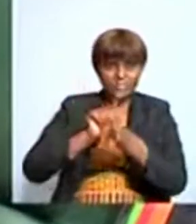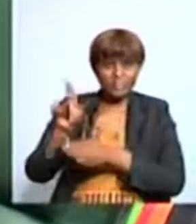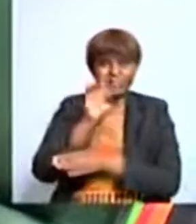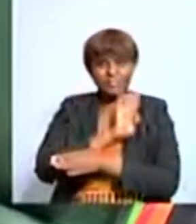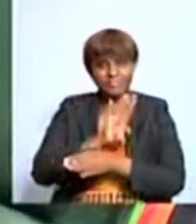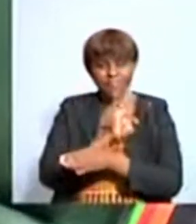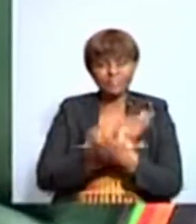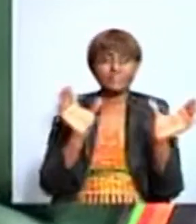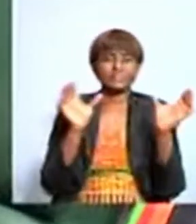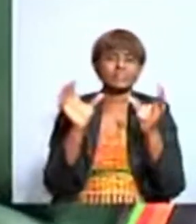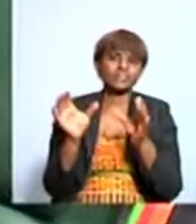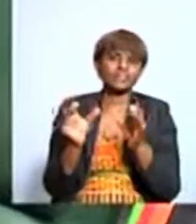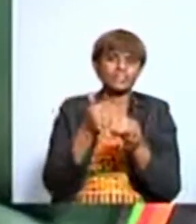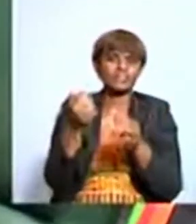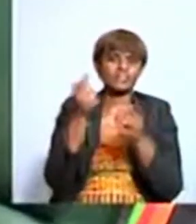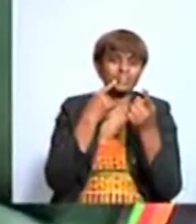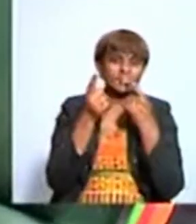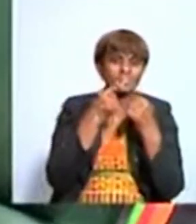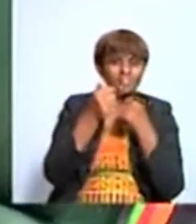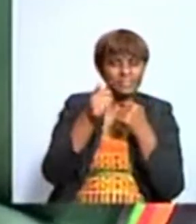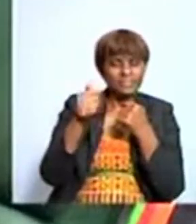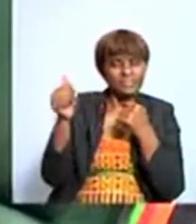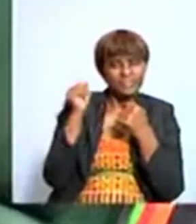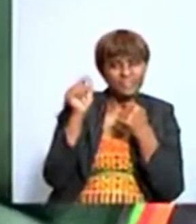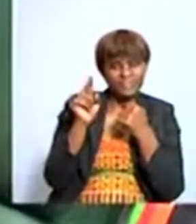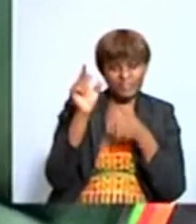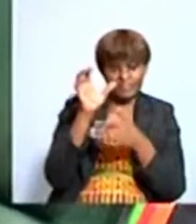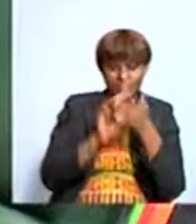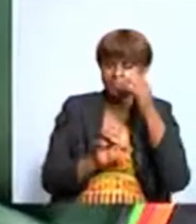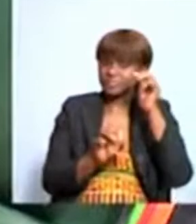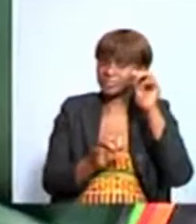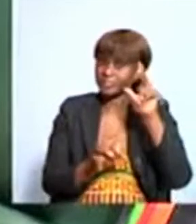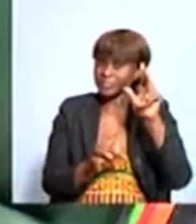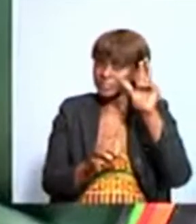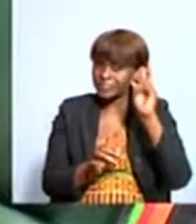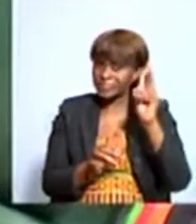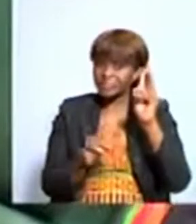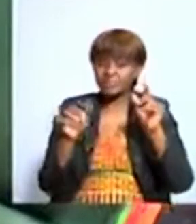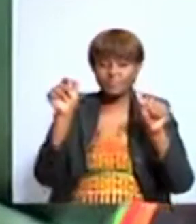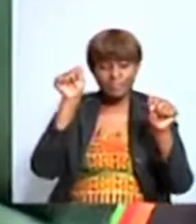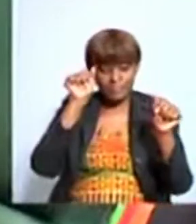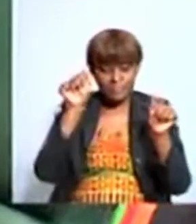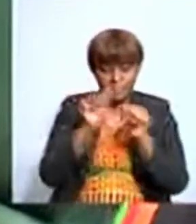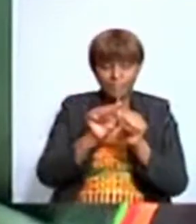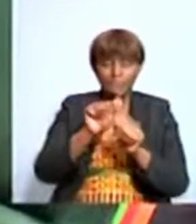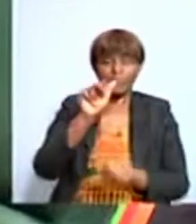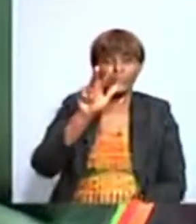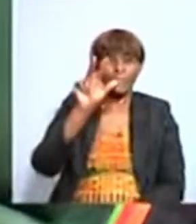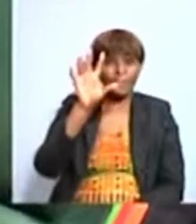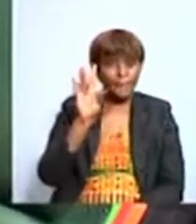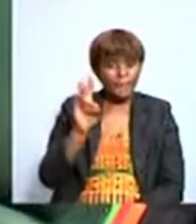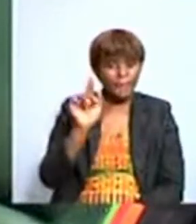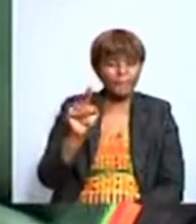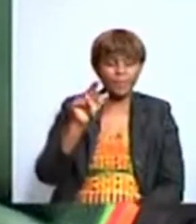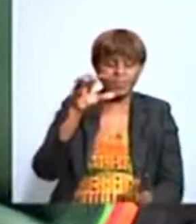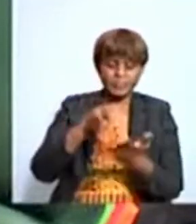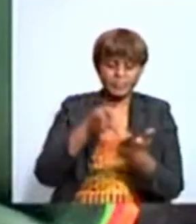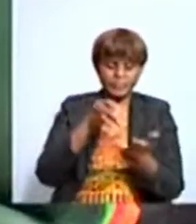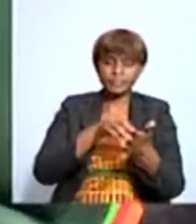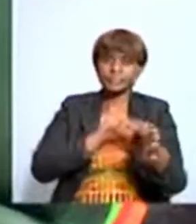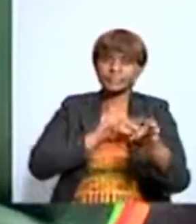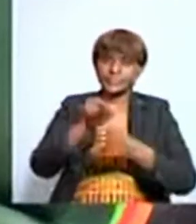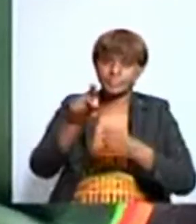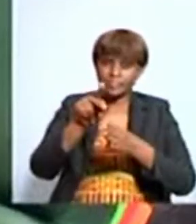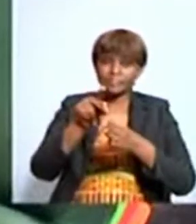conduct committee. Any debate, any objection, clause 36 is agreed to. Clause 37, referring of matters to